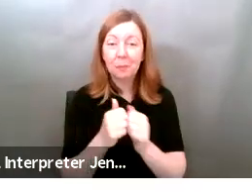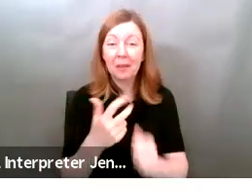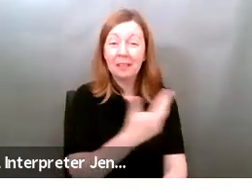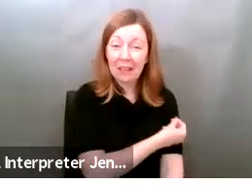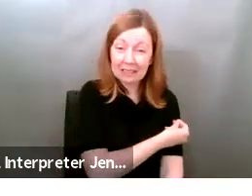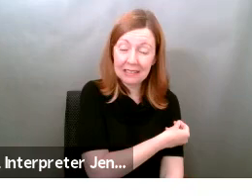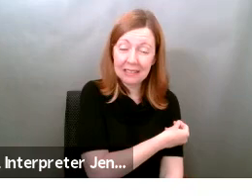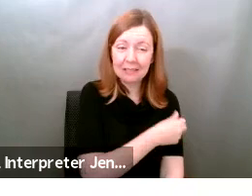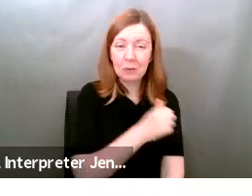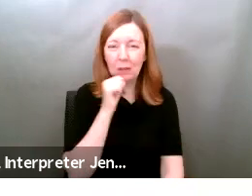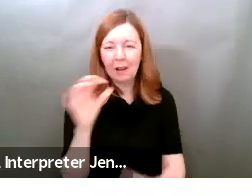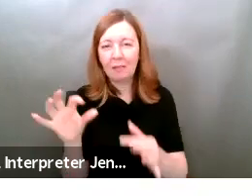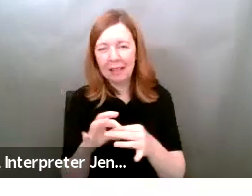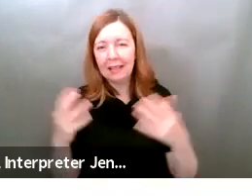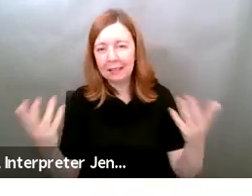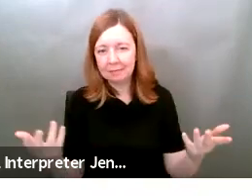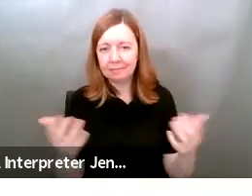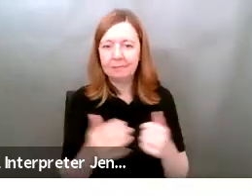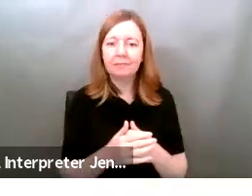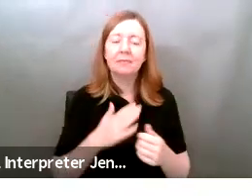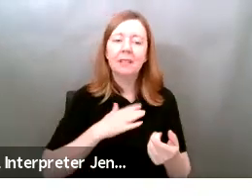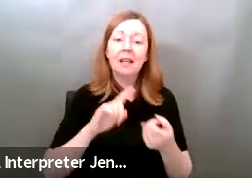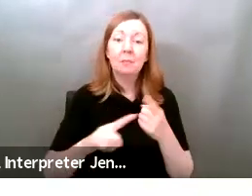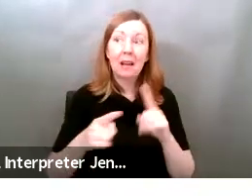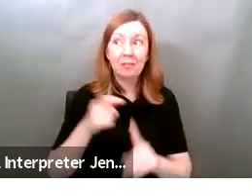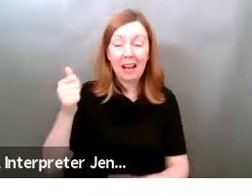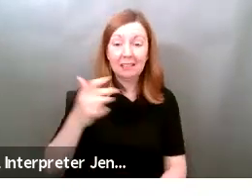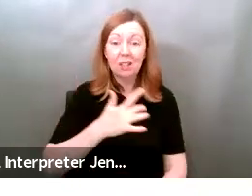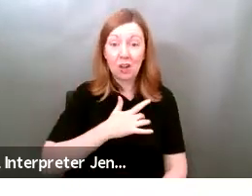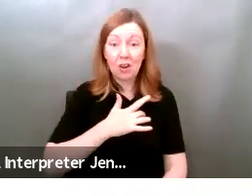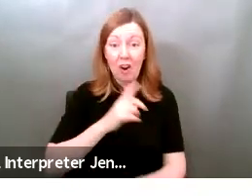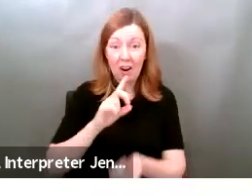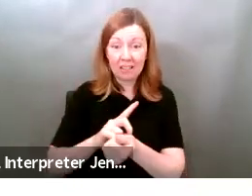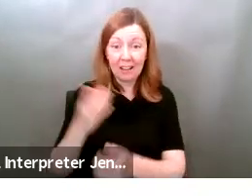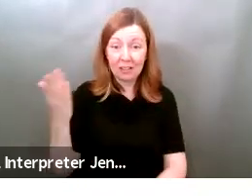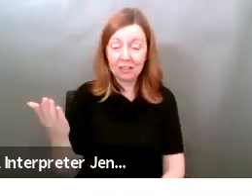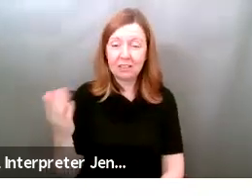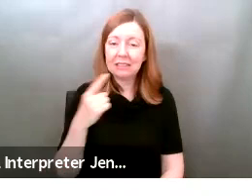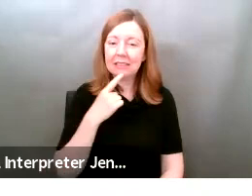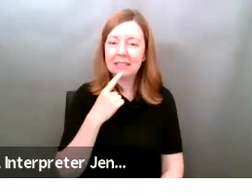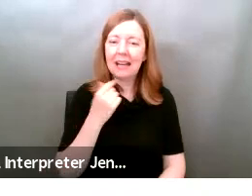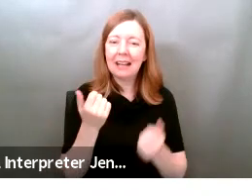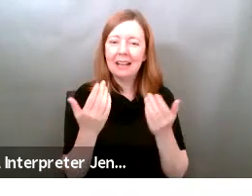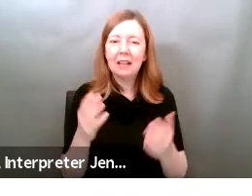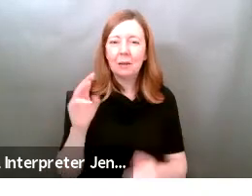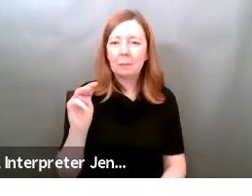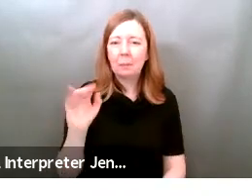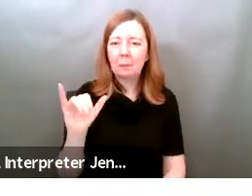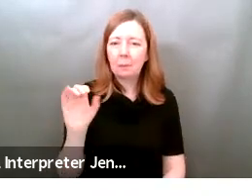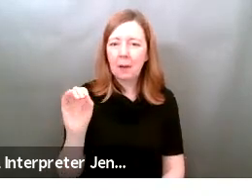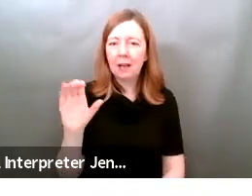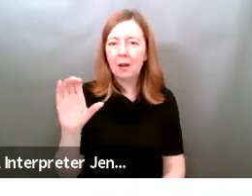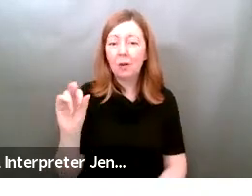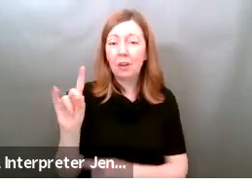to the vaccine? What my friends who are cardiologists tell me is that this is myocarditis